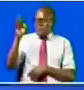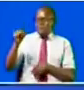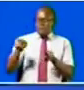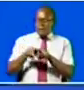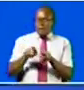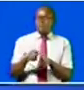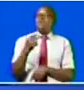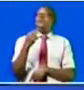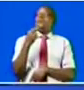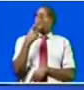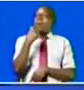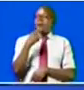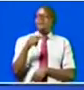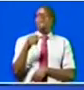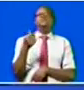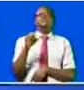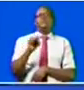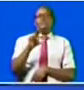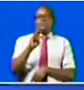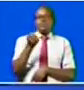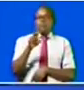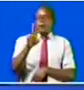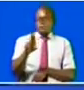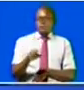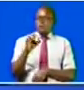a white Subaru, registration number